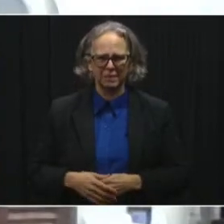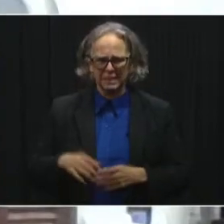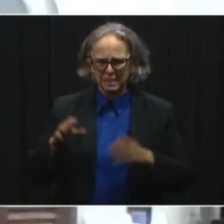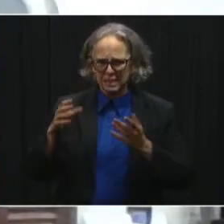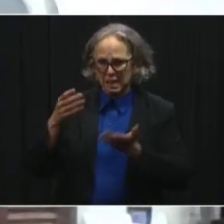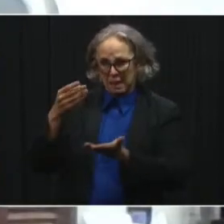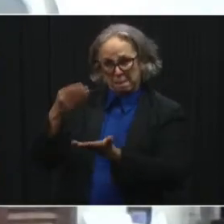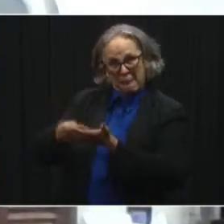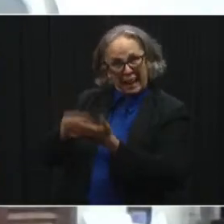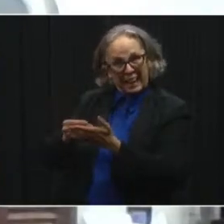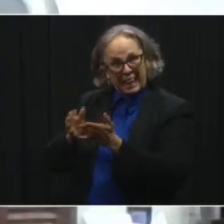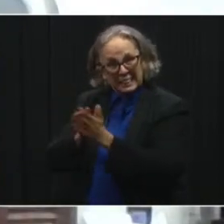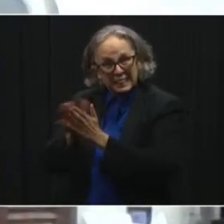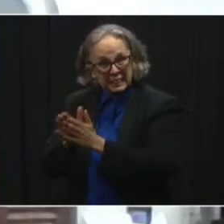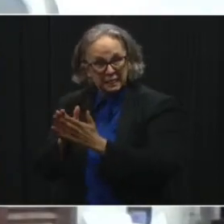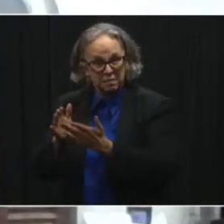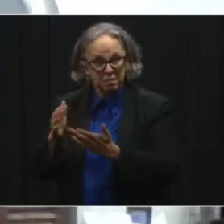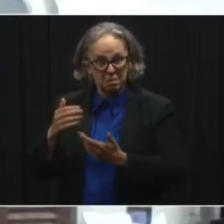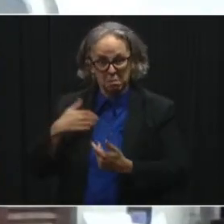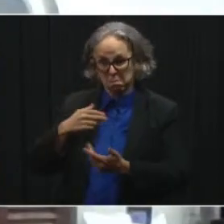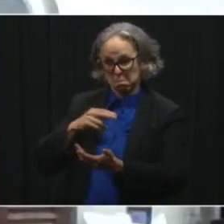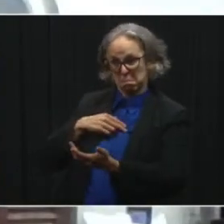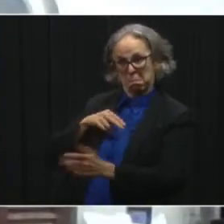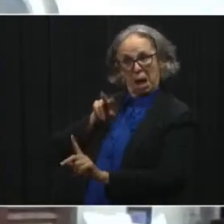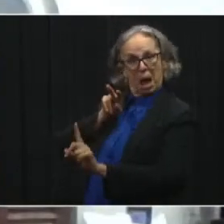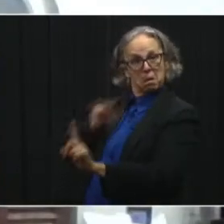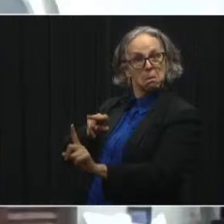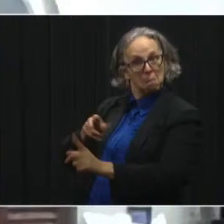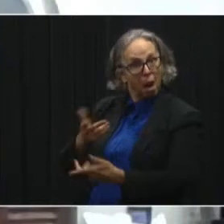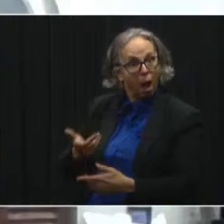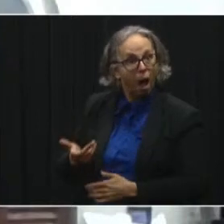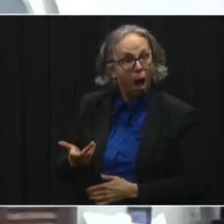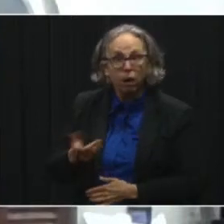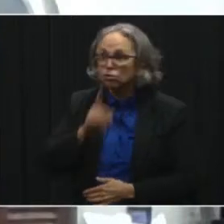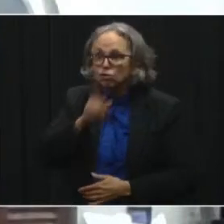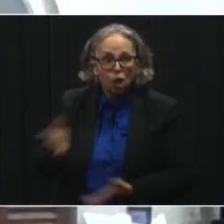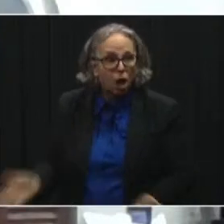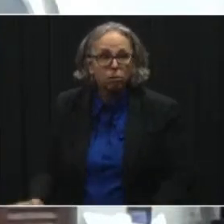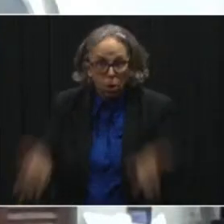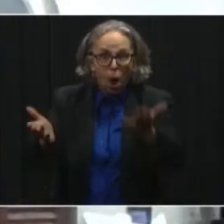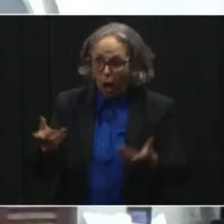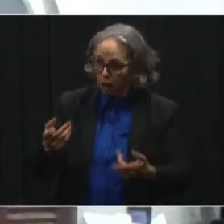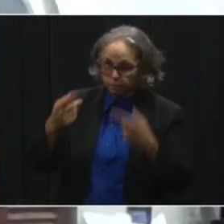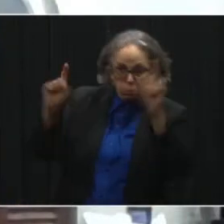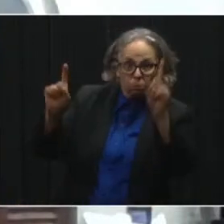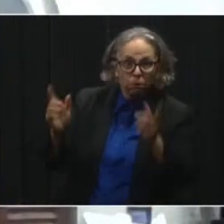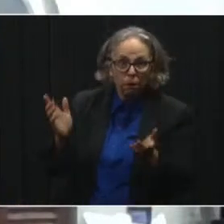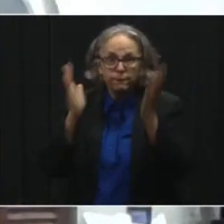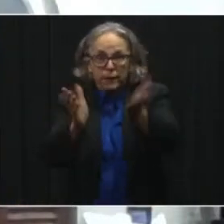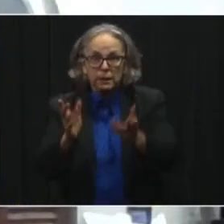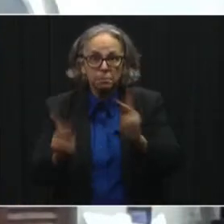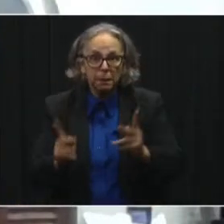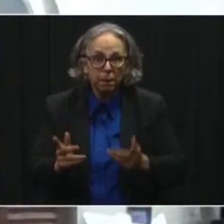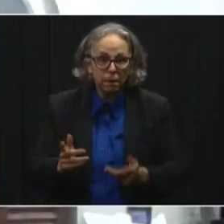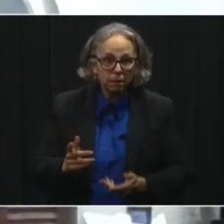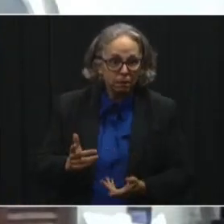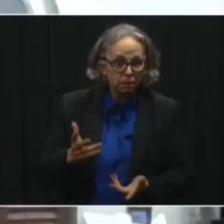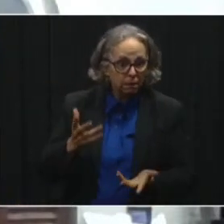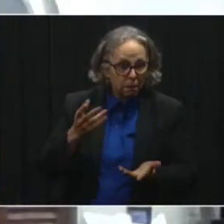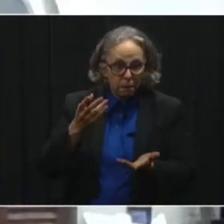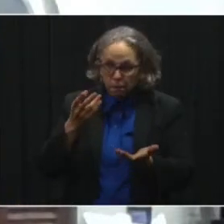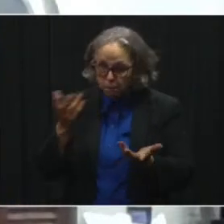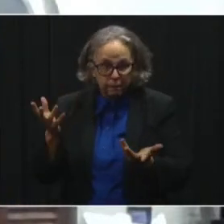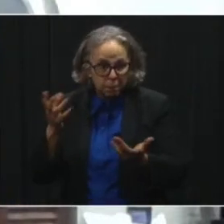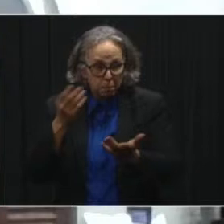nurse perspective, yeah, I'm all for, if we can offer money for people to come in and get